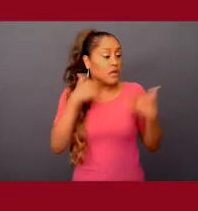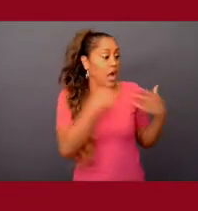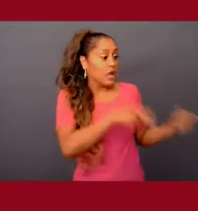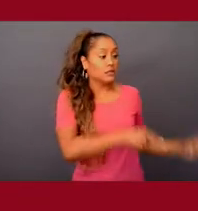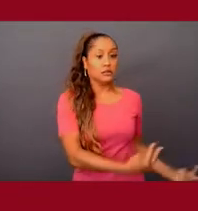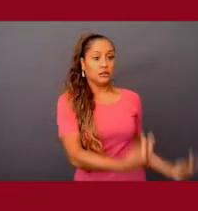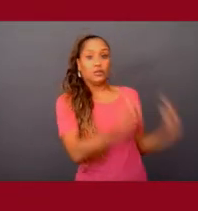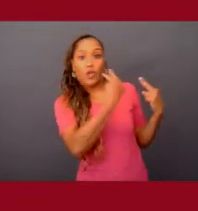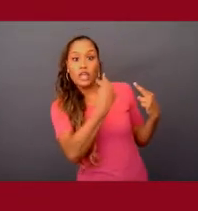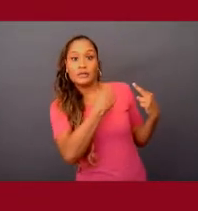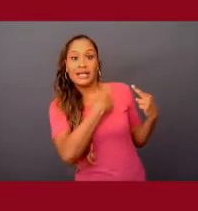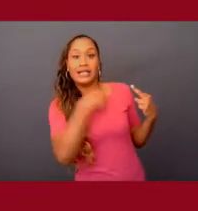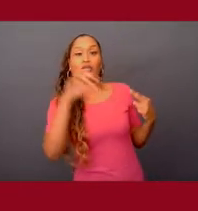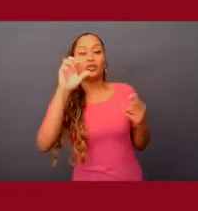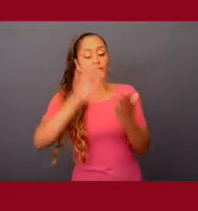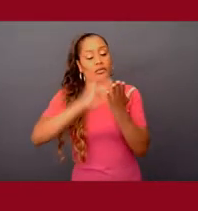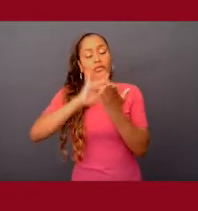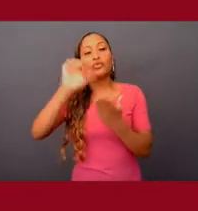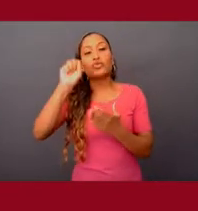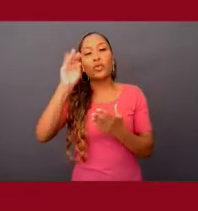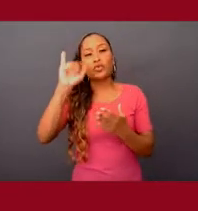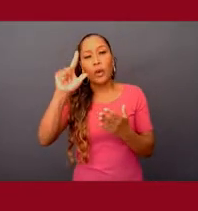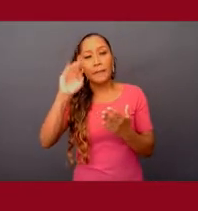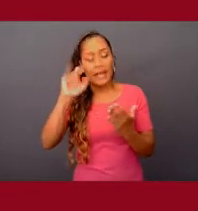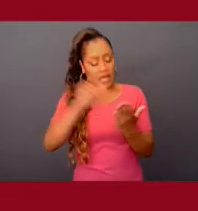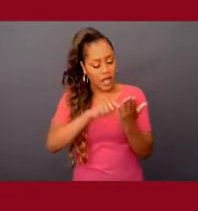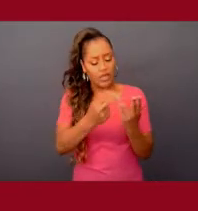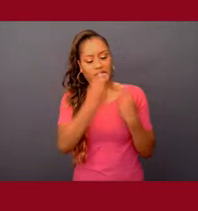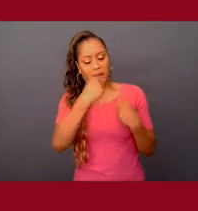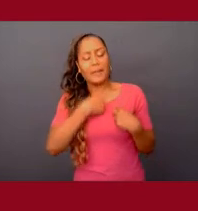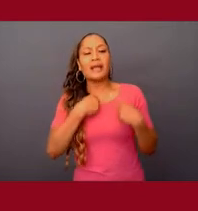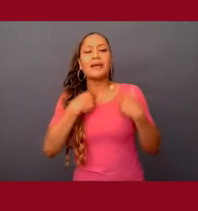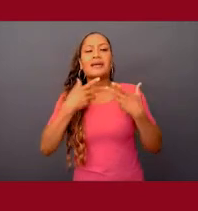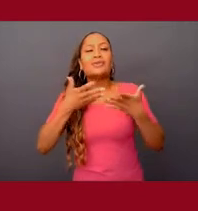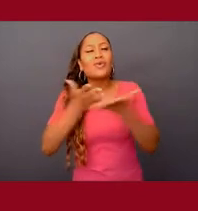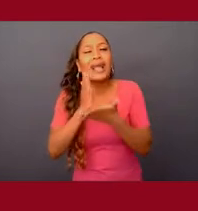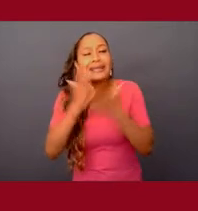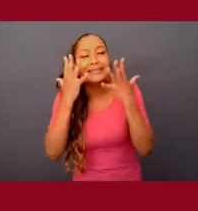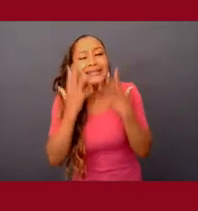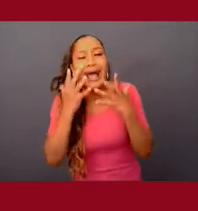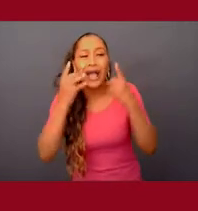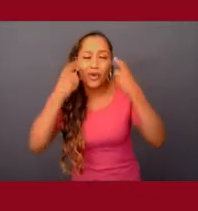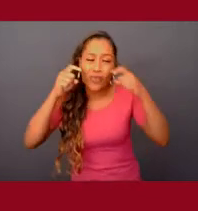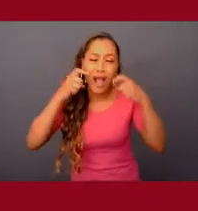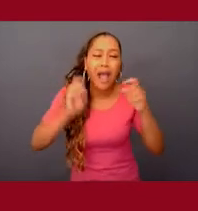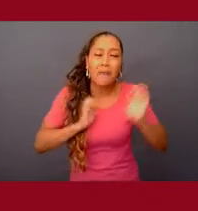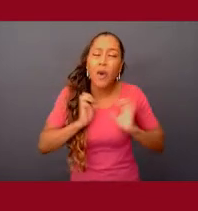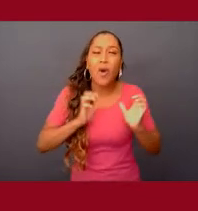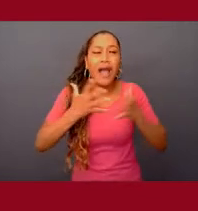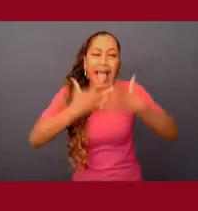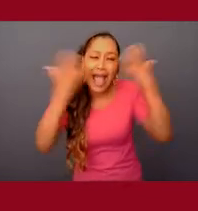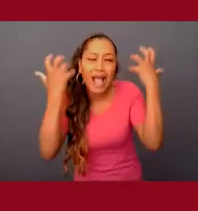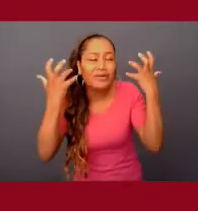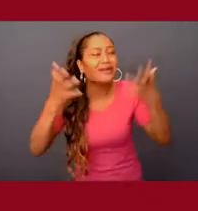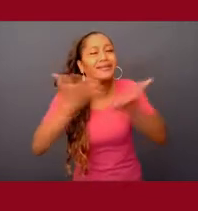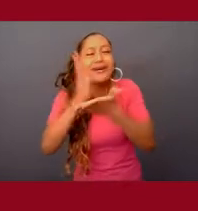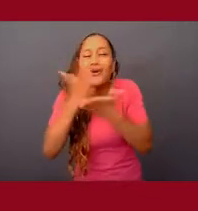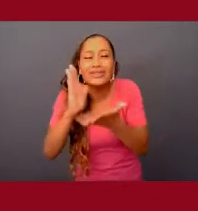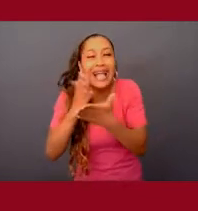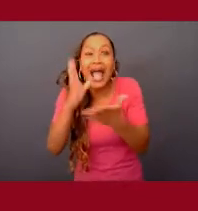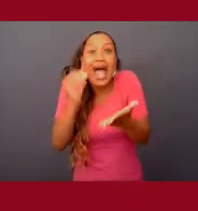watching me on social media, and they're like, it's okay to be sad, it's okay to cry, it's okay to have emotions, it's okay to be angry about something, and it's also okay